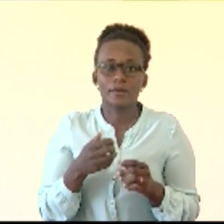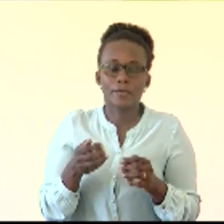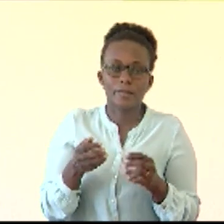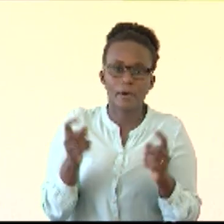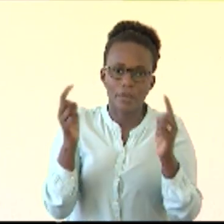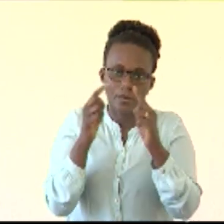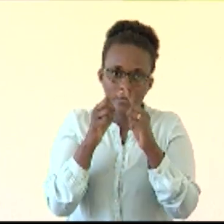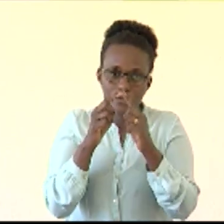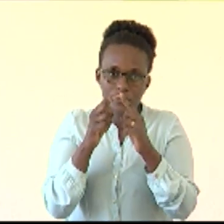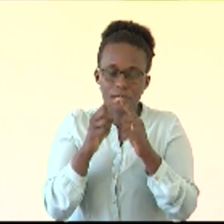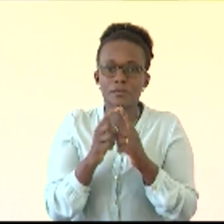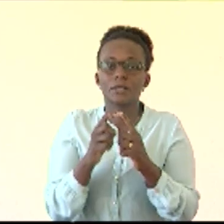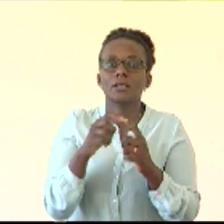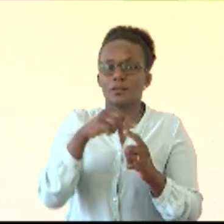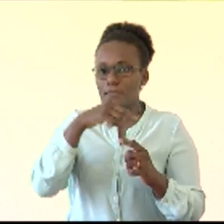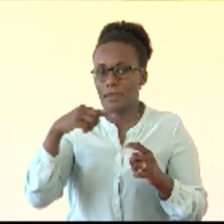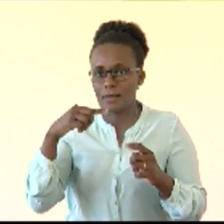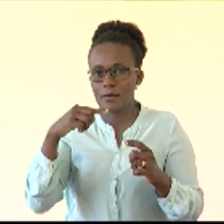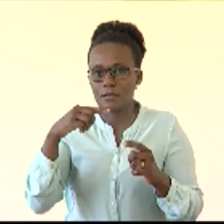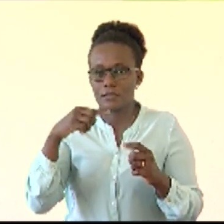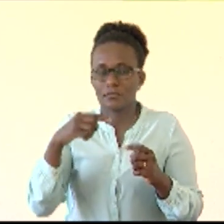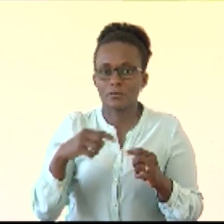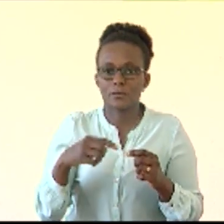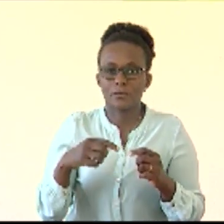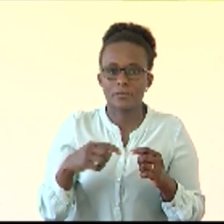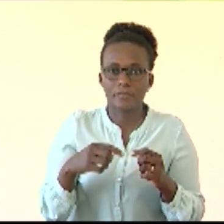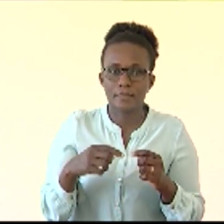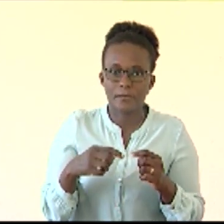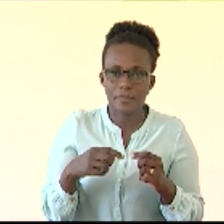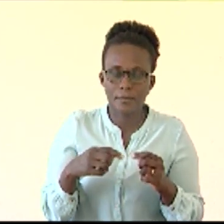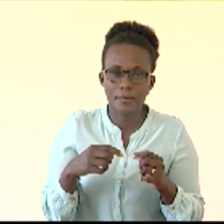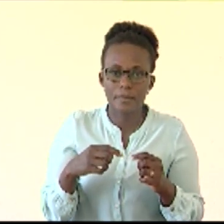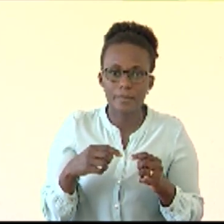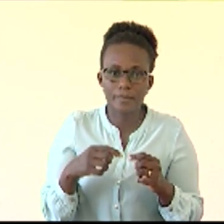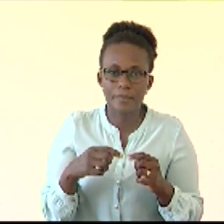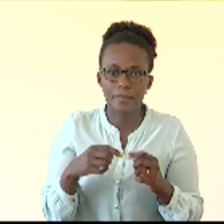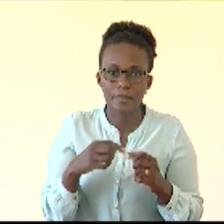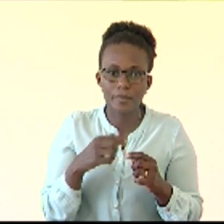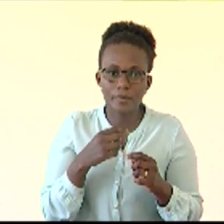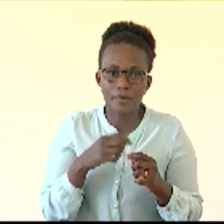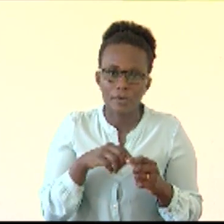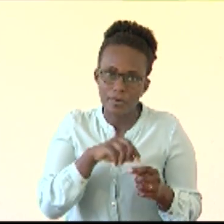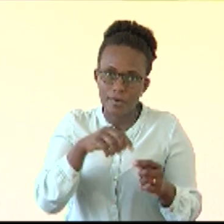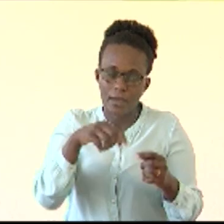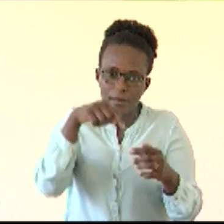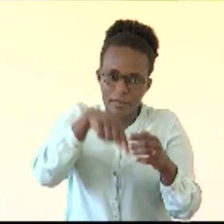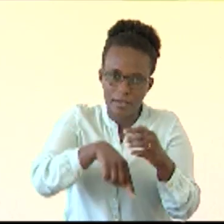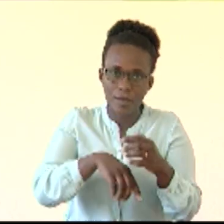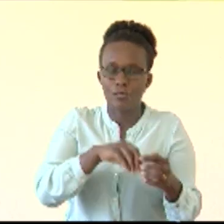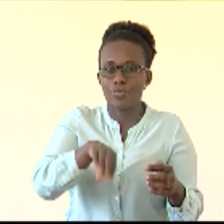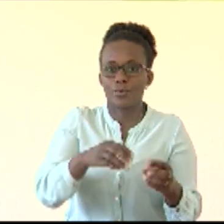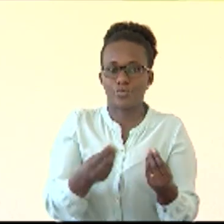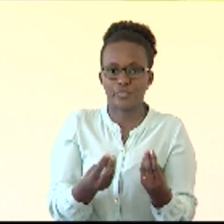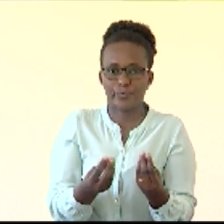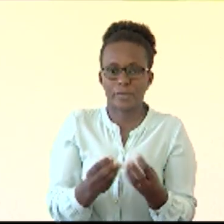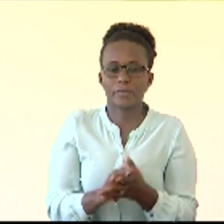to the negative terminal. That is where the tin will be coating. So that metal, so that actually